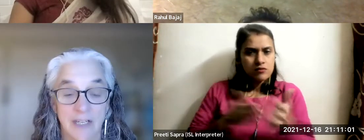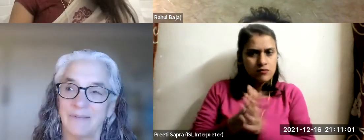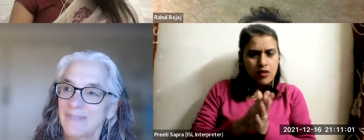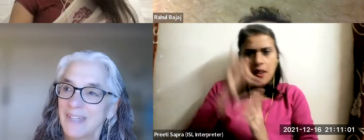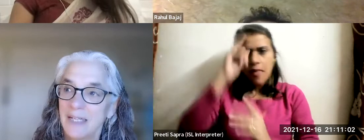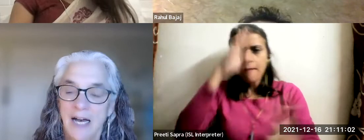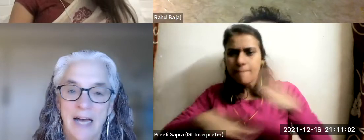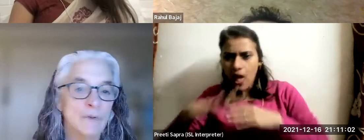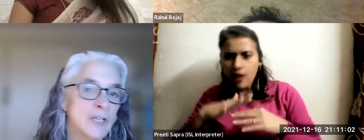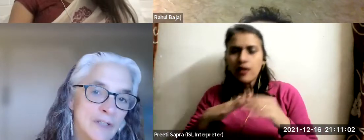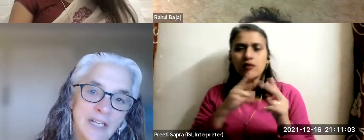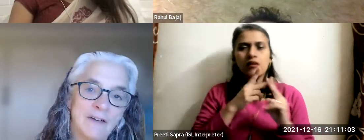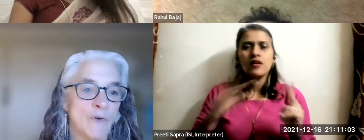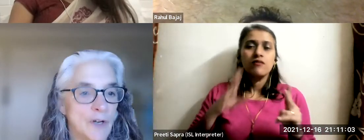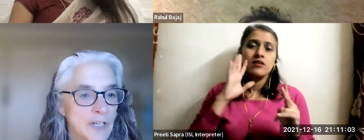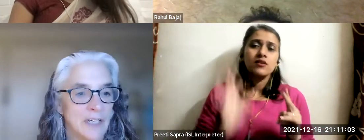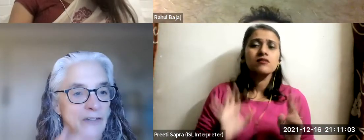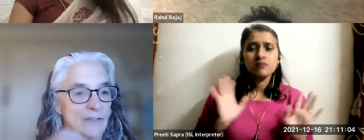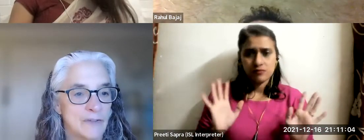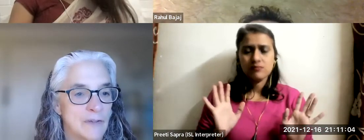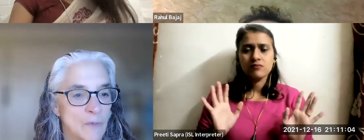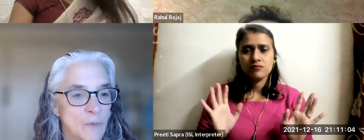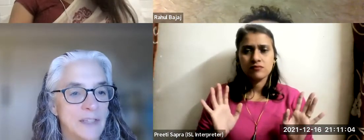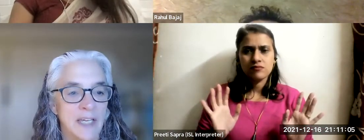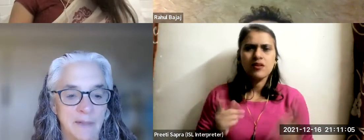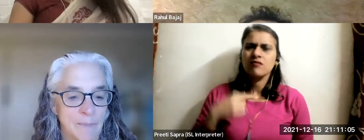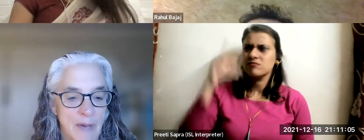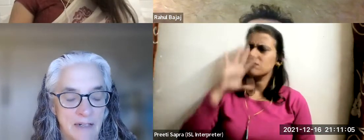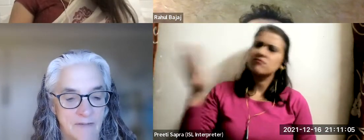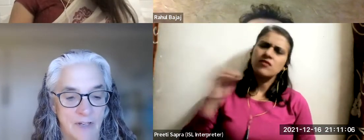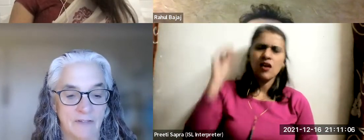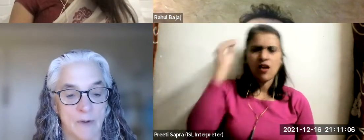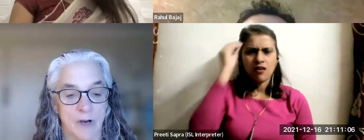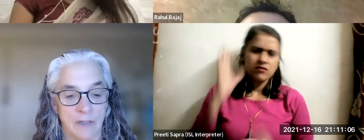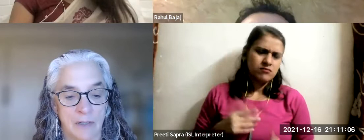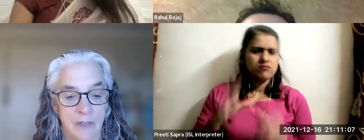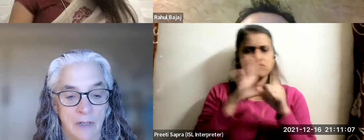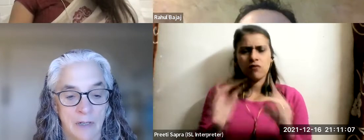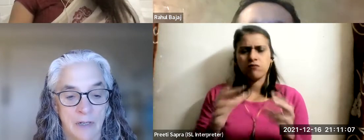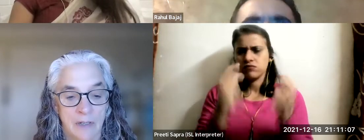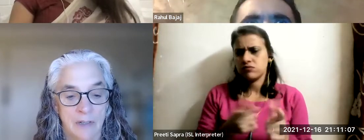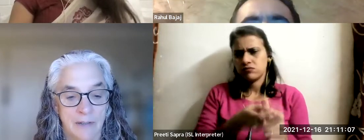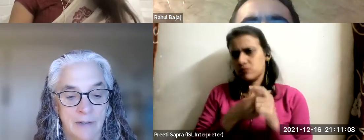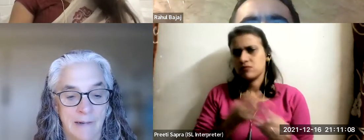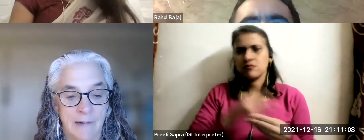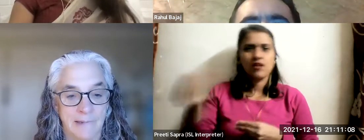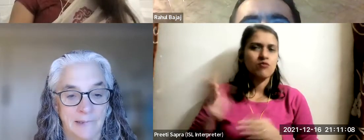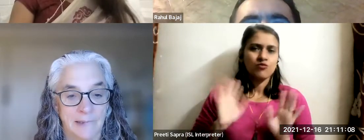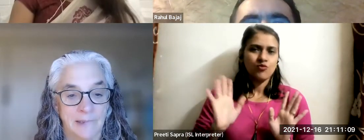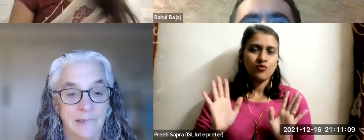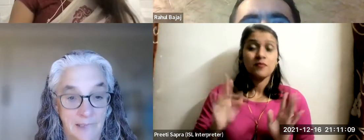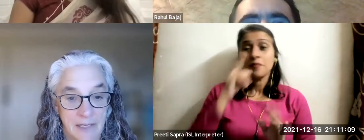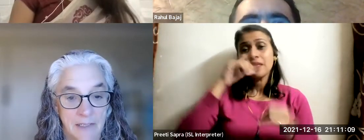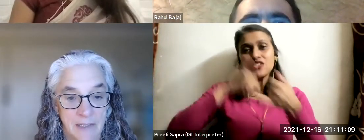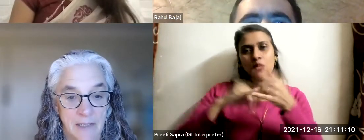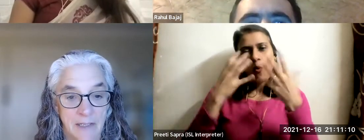strategies. And I don't think you can take 40 and just do one thing and make it fix them all. Can I just add to that?